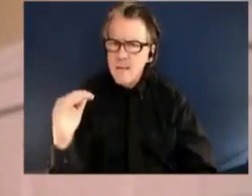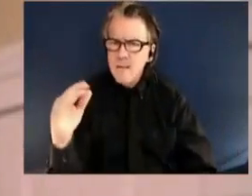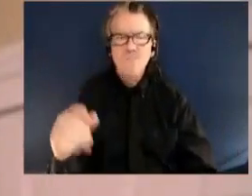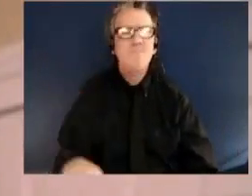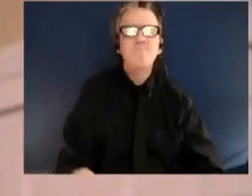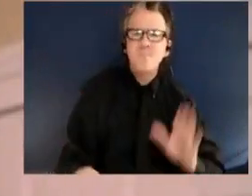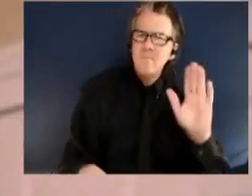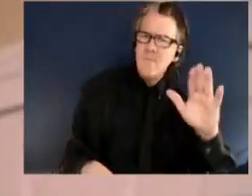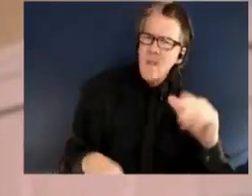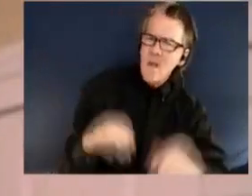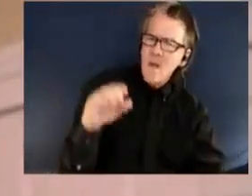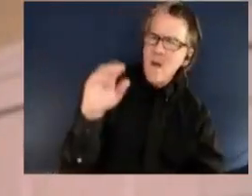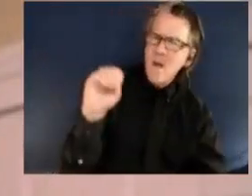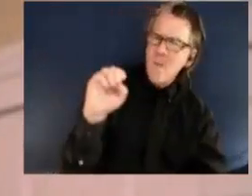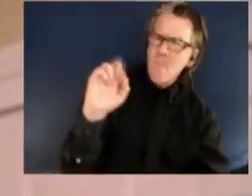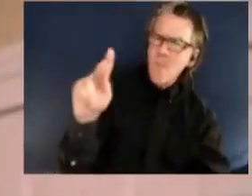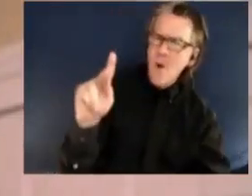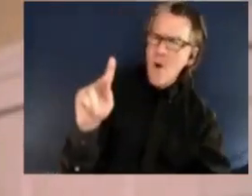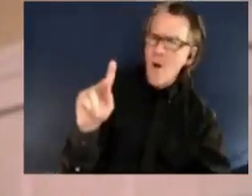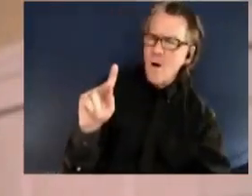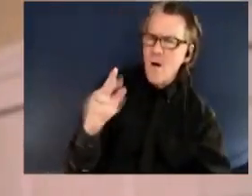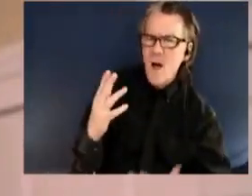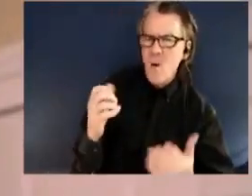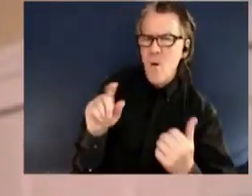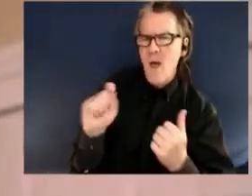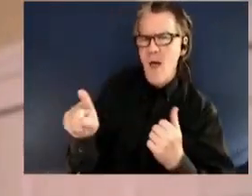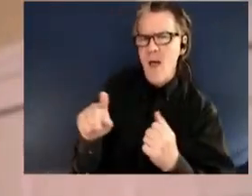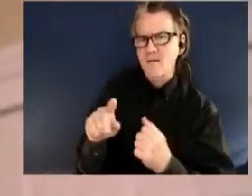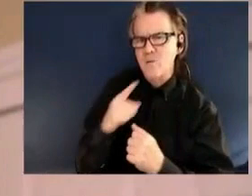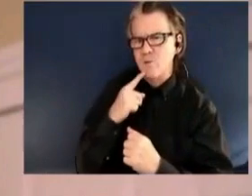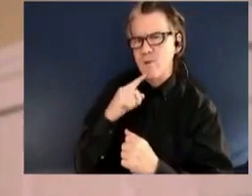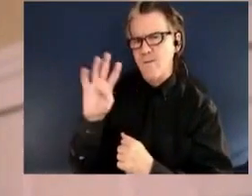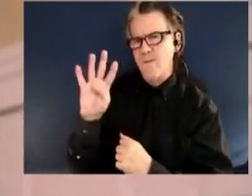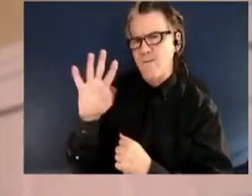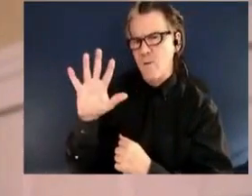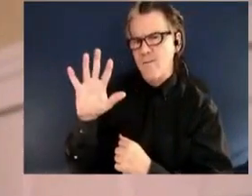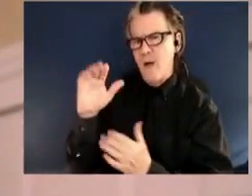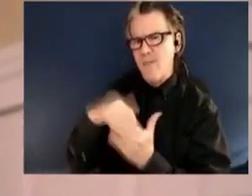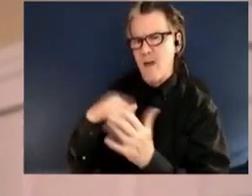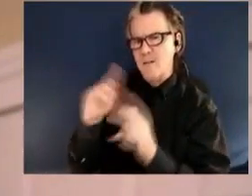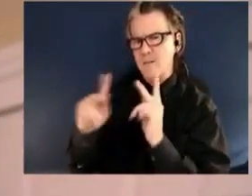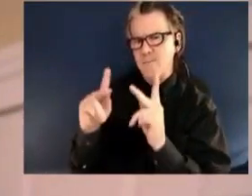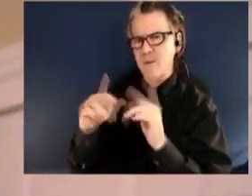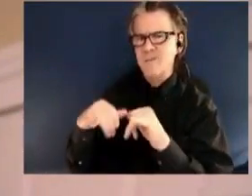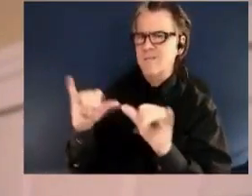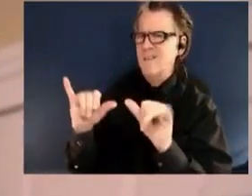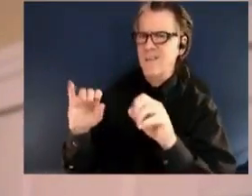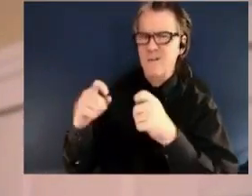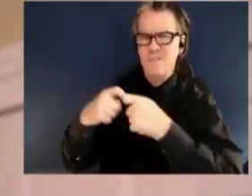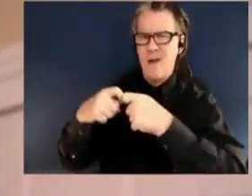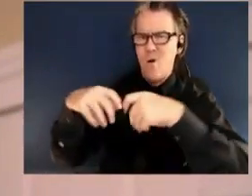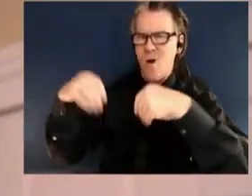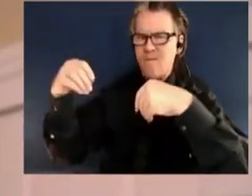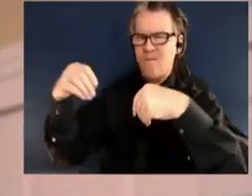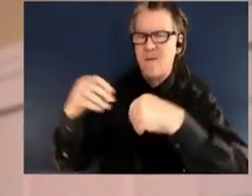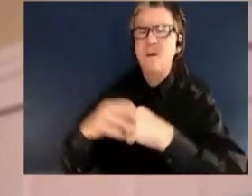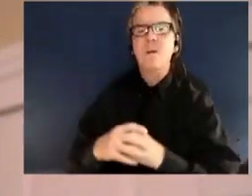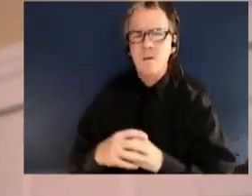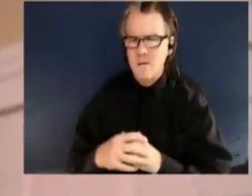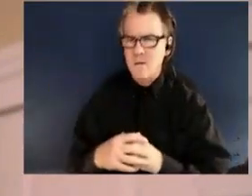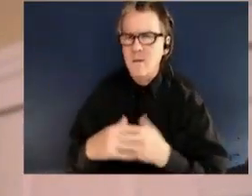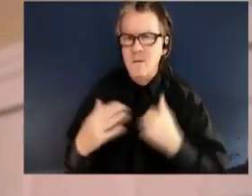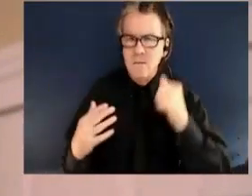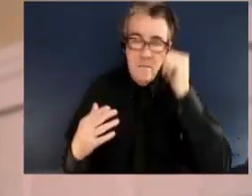about the 45,000 customers who are still without power tonight. Now, I know those numbers are dropping even as we speak. When do you